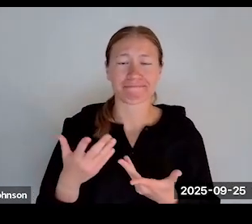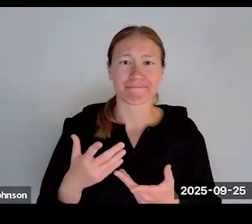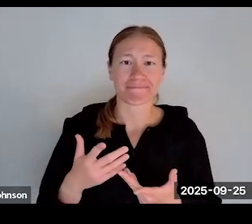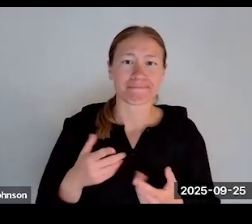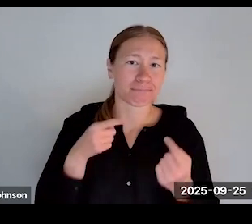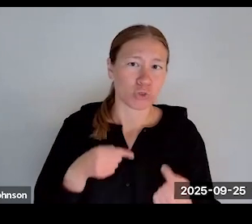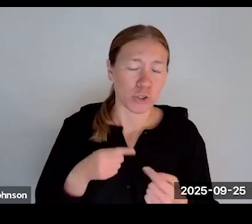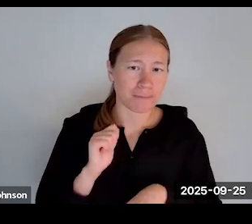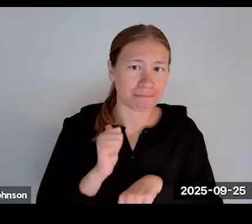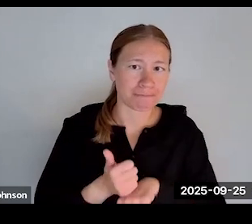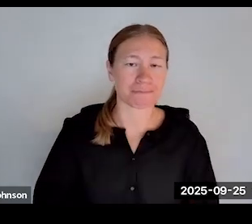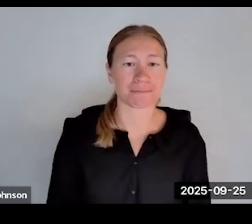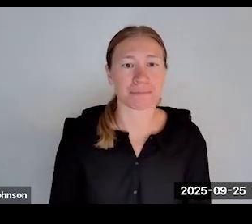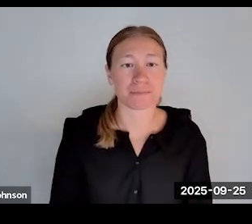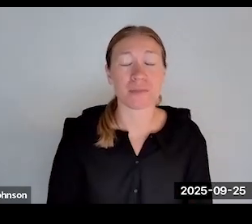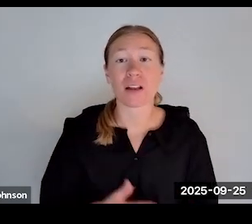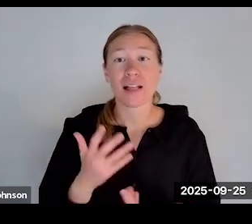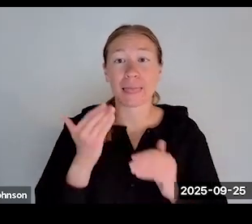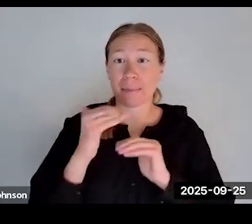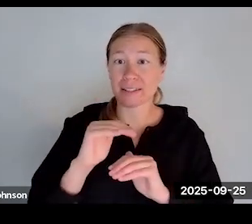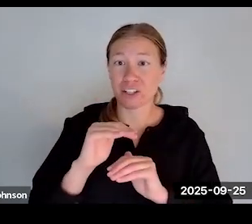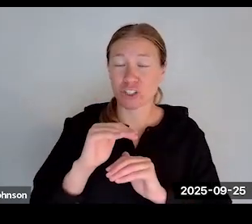Some limitations of endometriosis in the